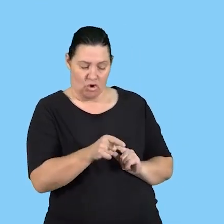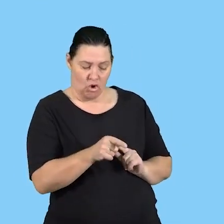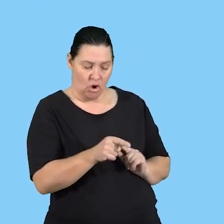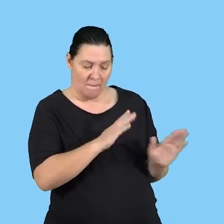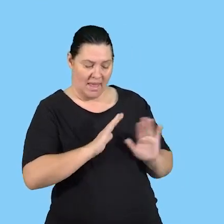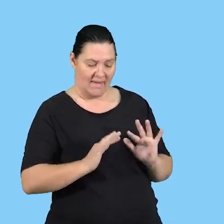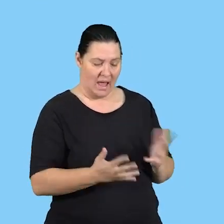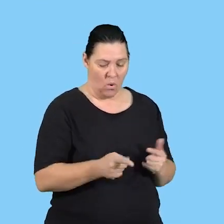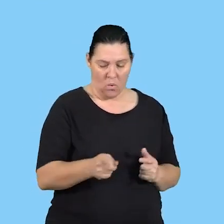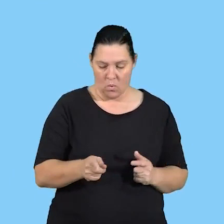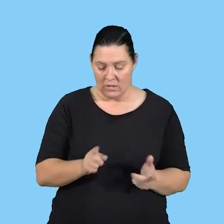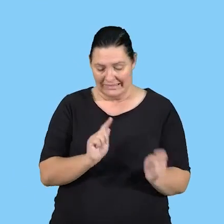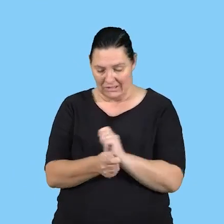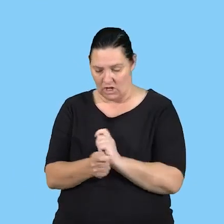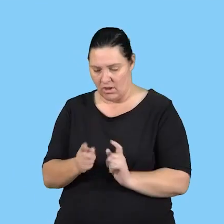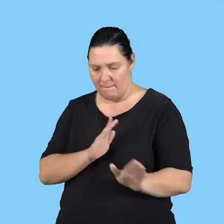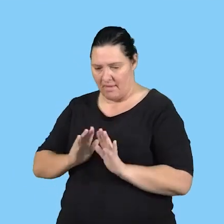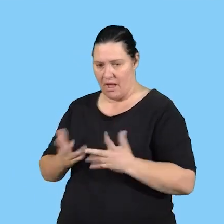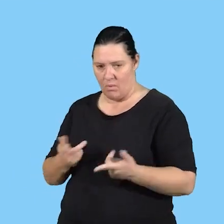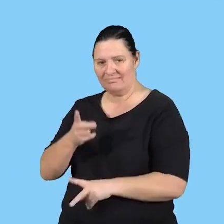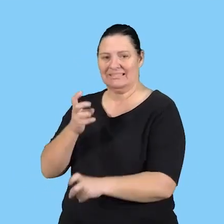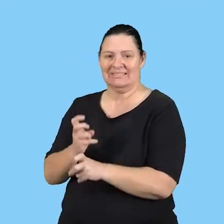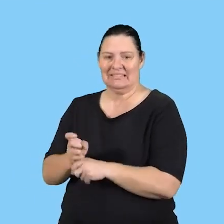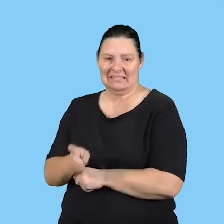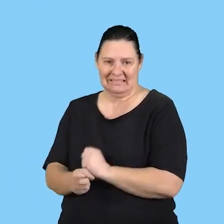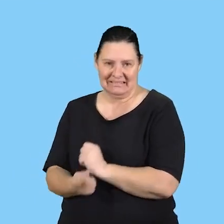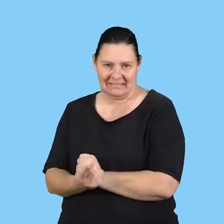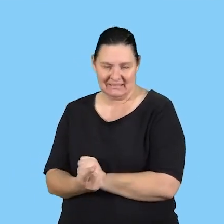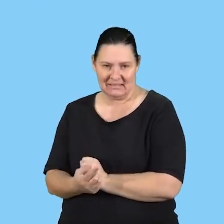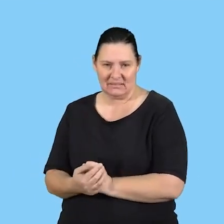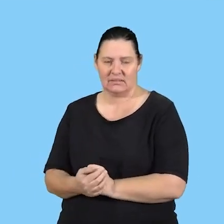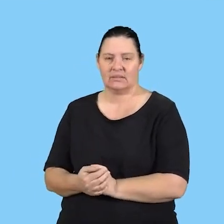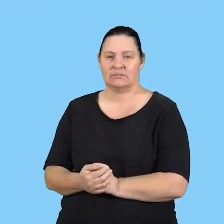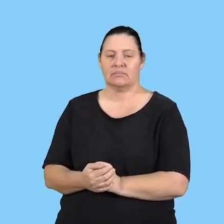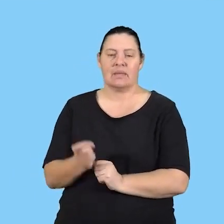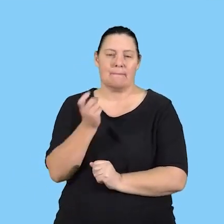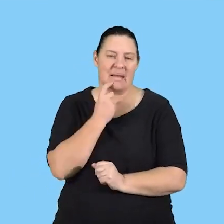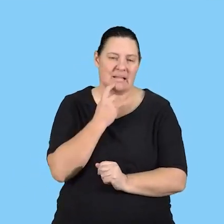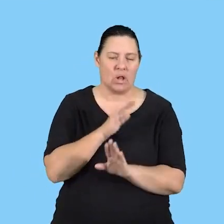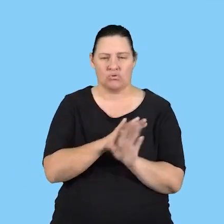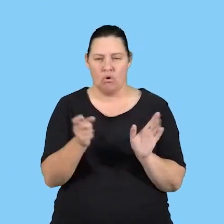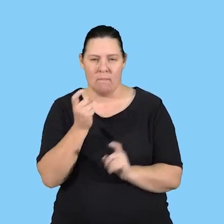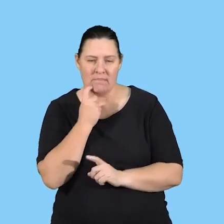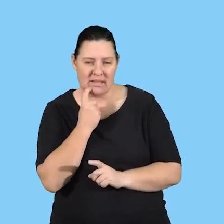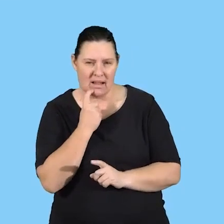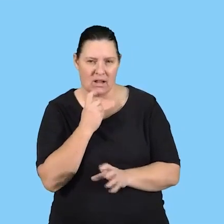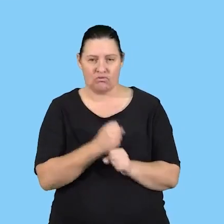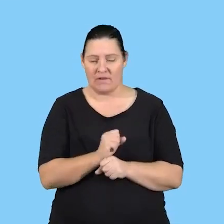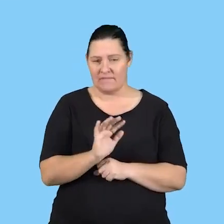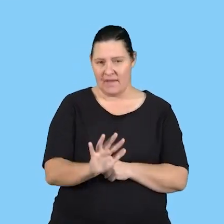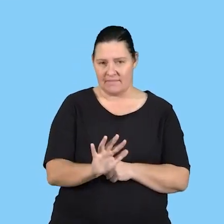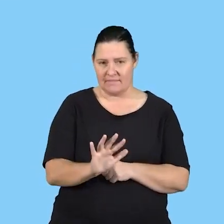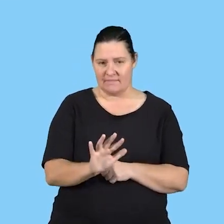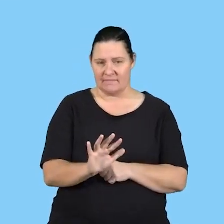so that's how it gets a bit difficult. The metals and non-metals in grade